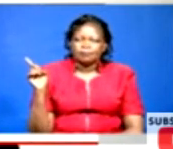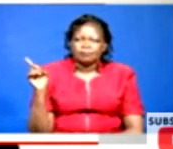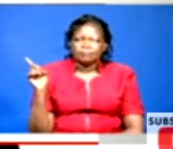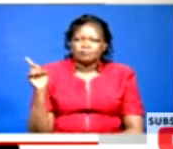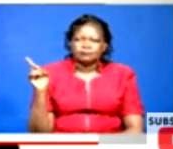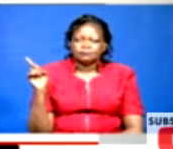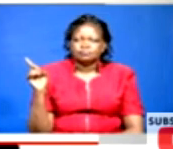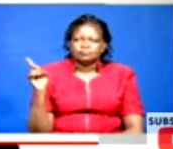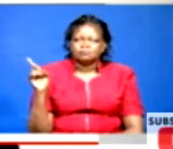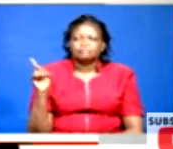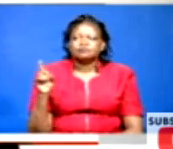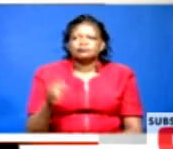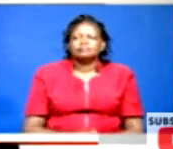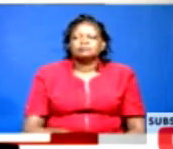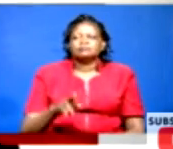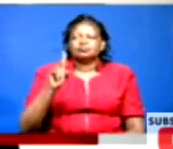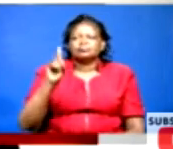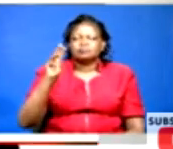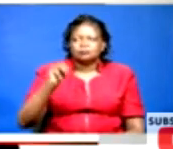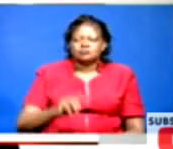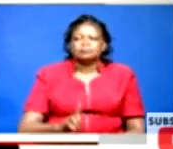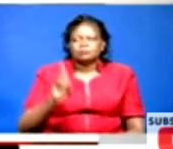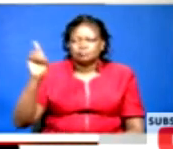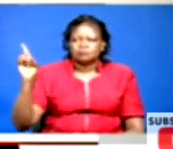31,642,281 Kenya shillings. United Democratic Movement,